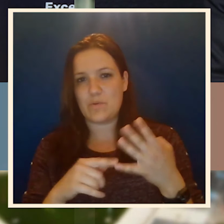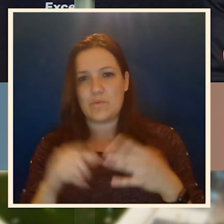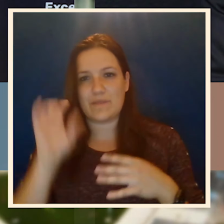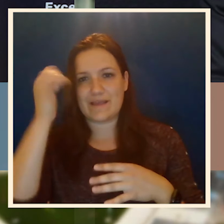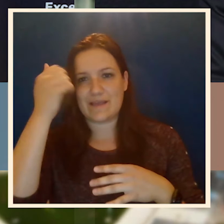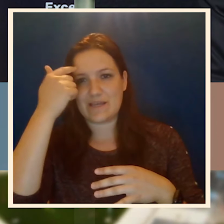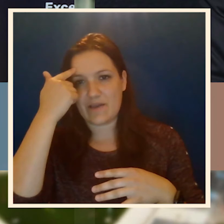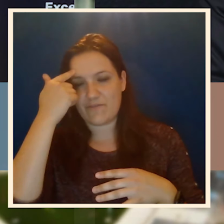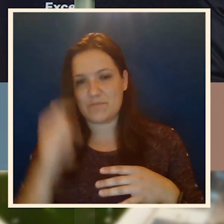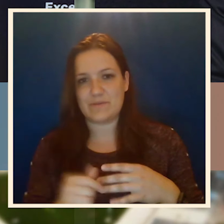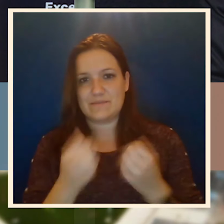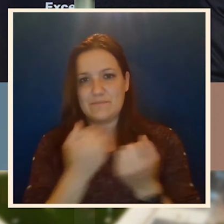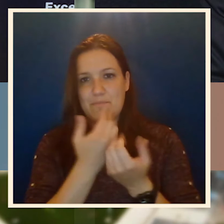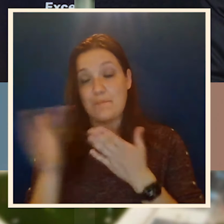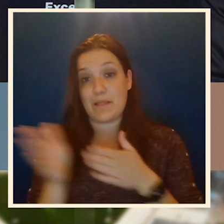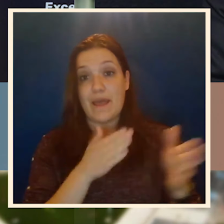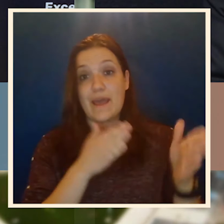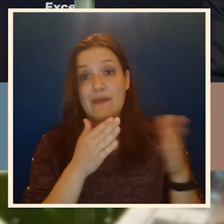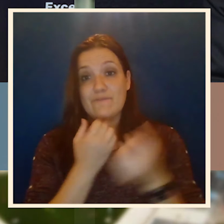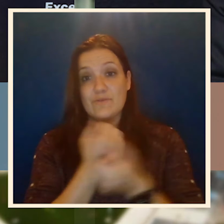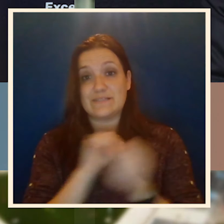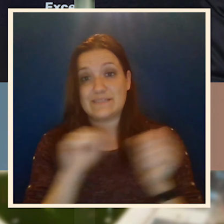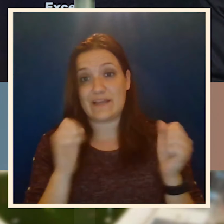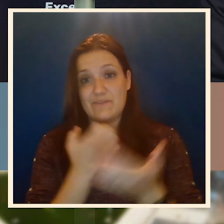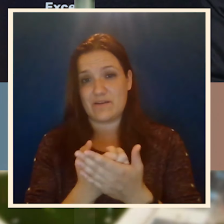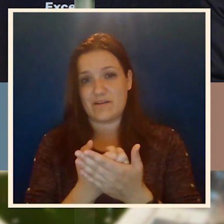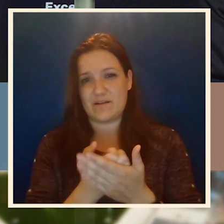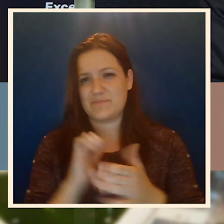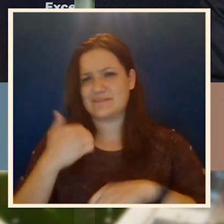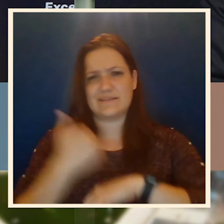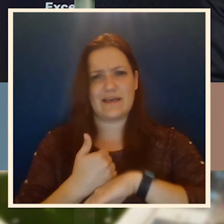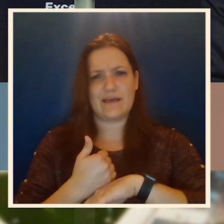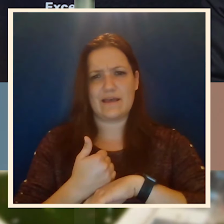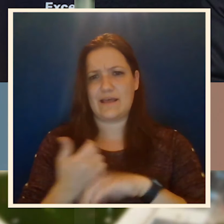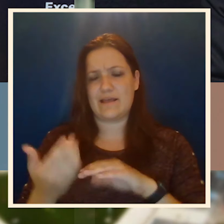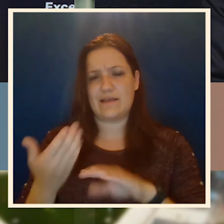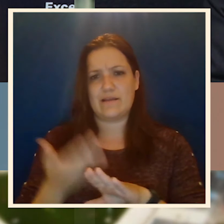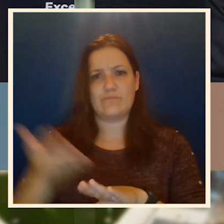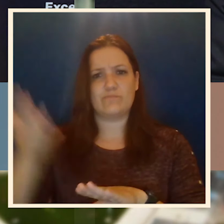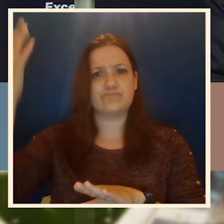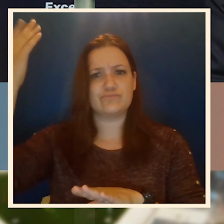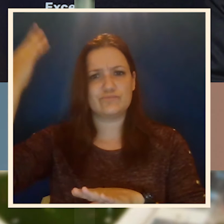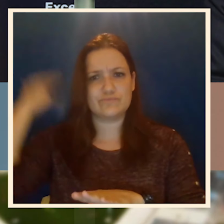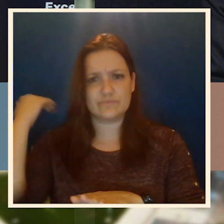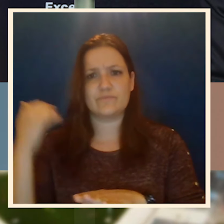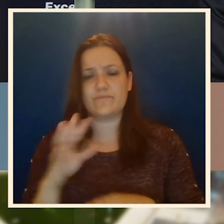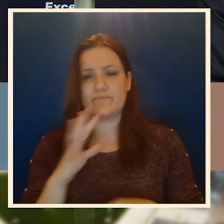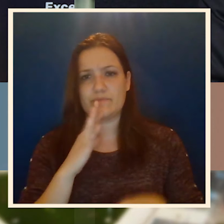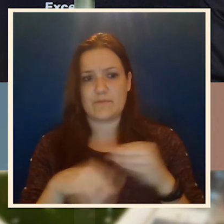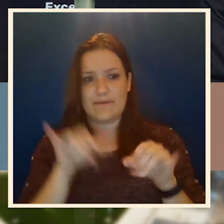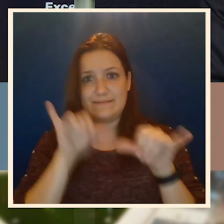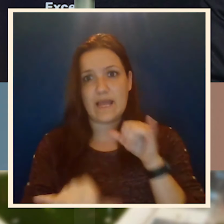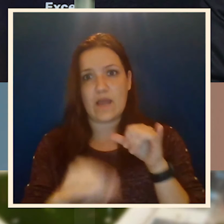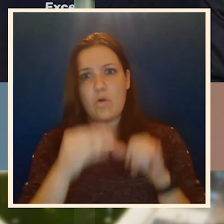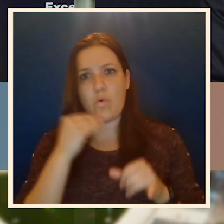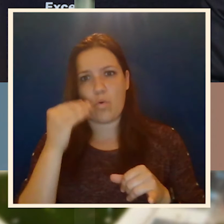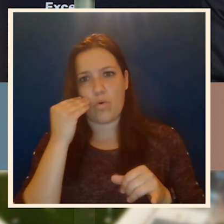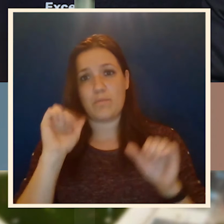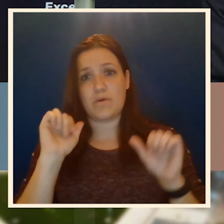tiers, the colored tiers, which the governor's blueprint for a safer economy, which was a program he put in many months